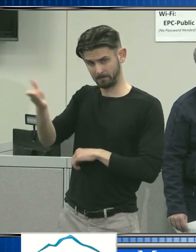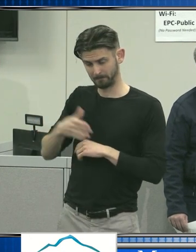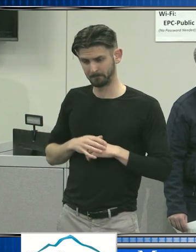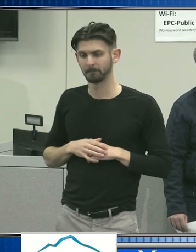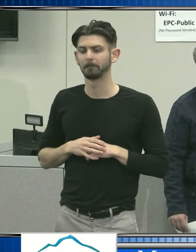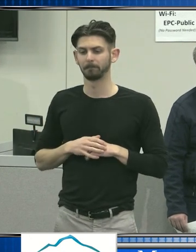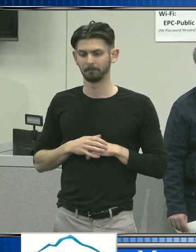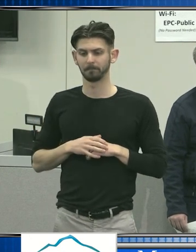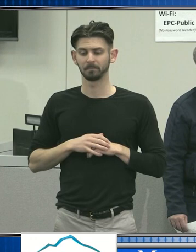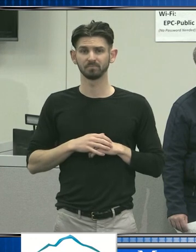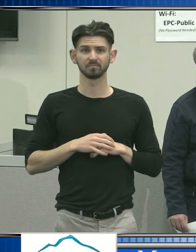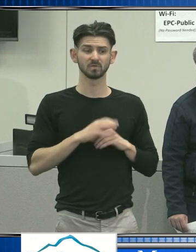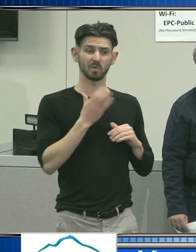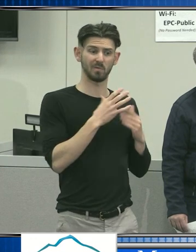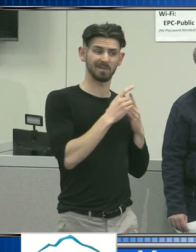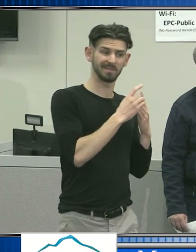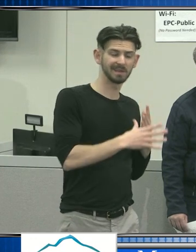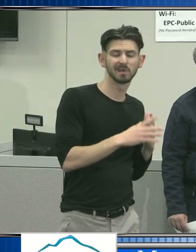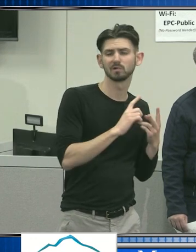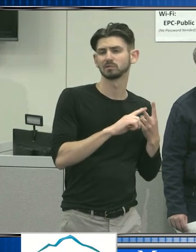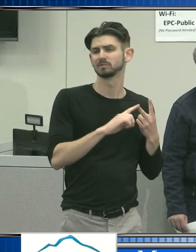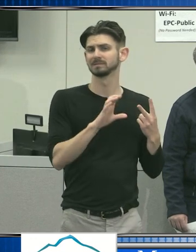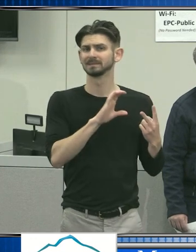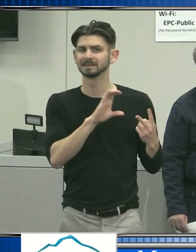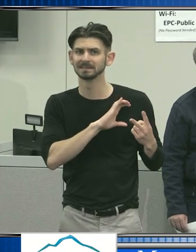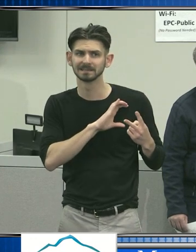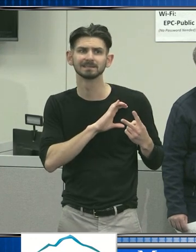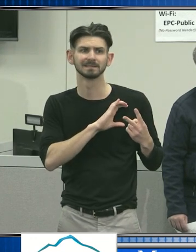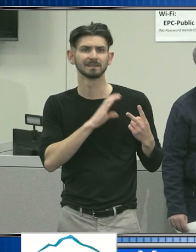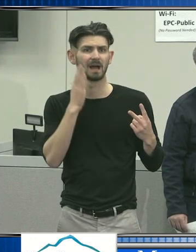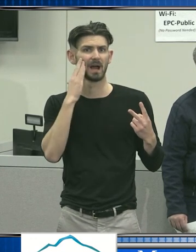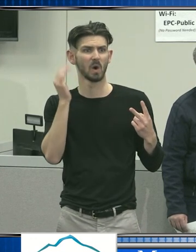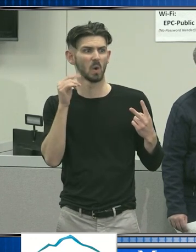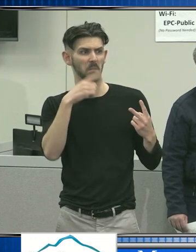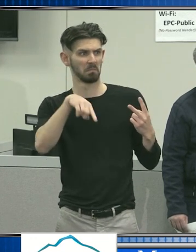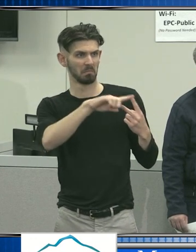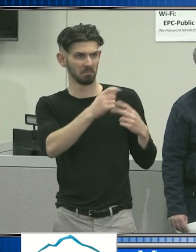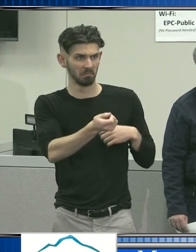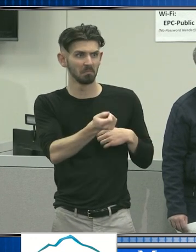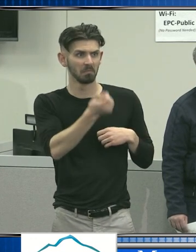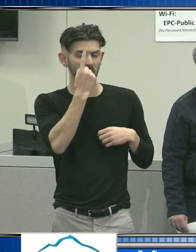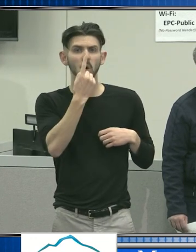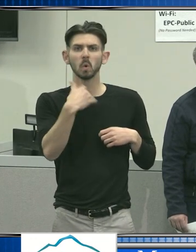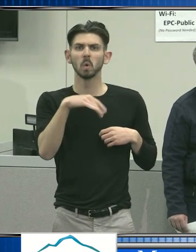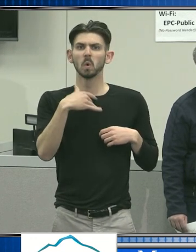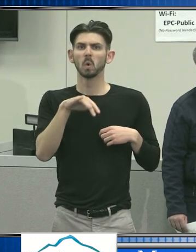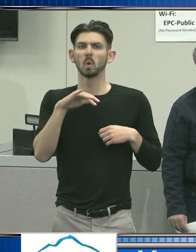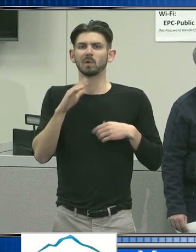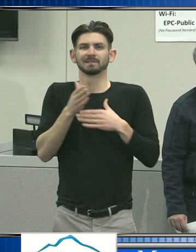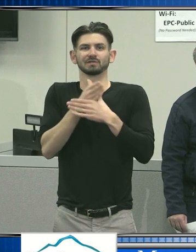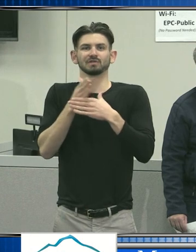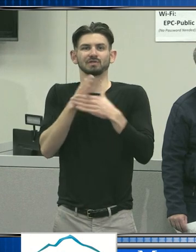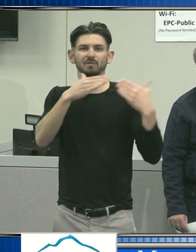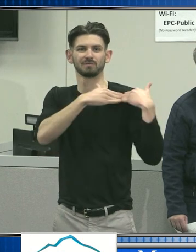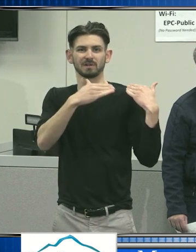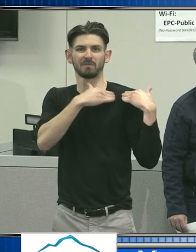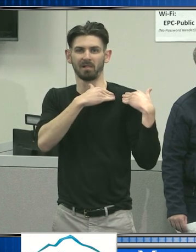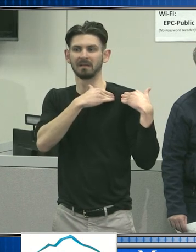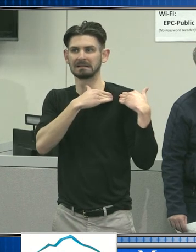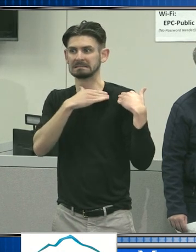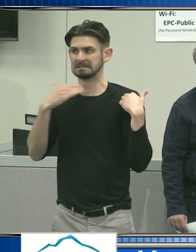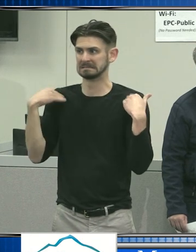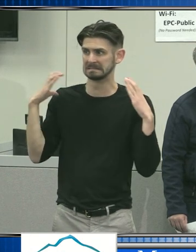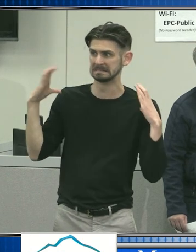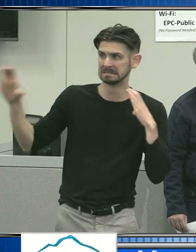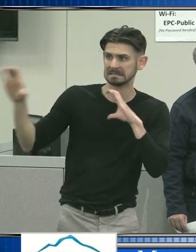Our citizens, I think, hope understand that there's a shared responsibility. They have to do everything they can